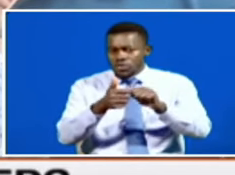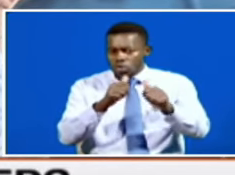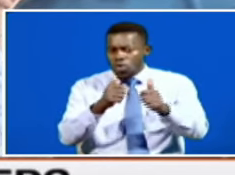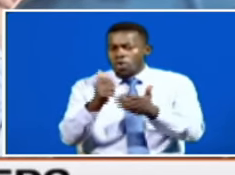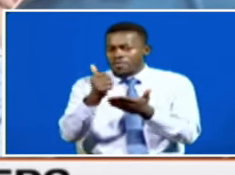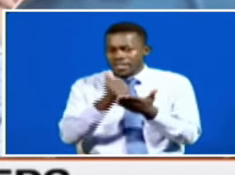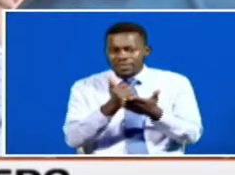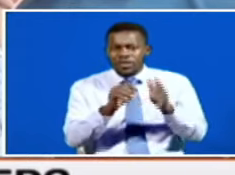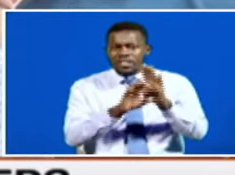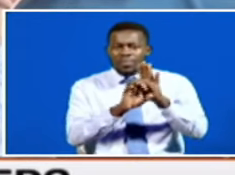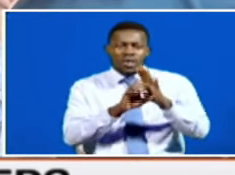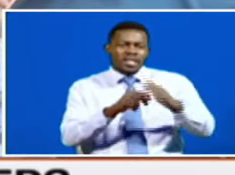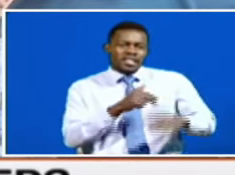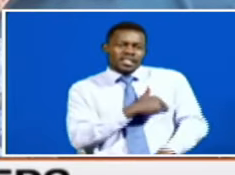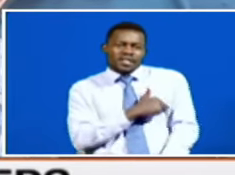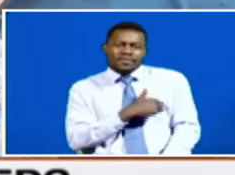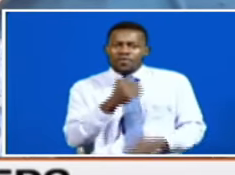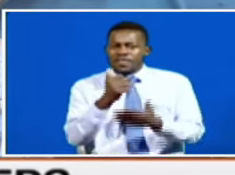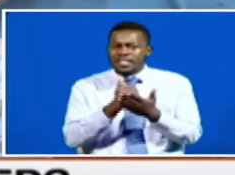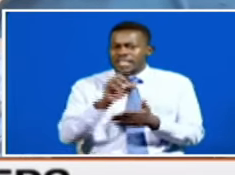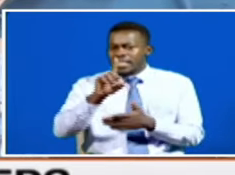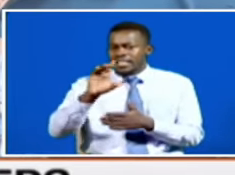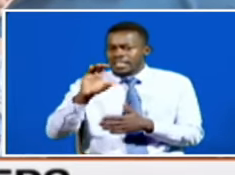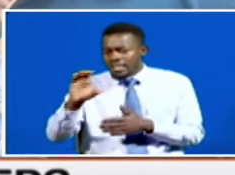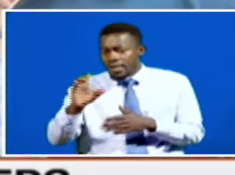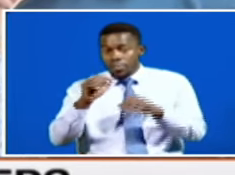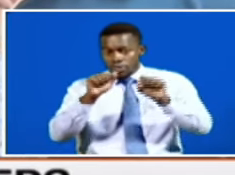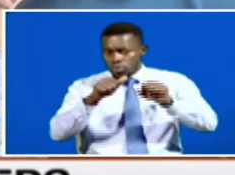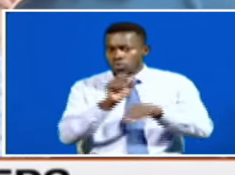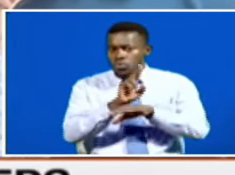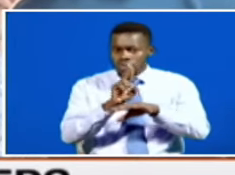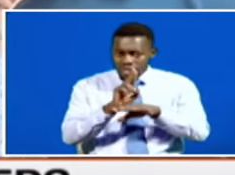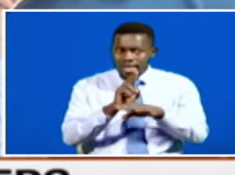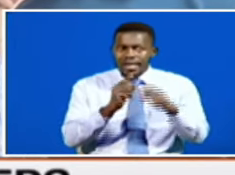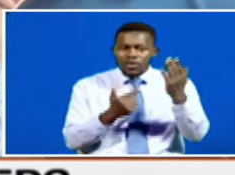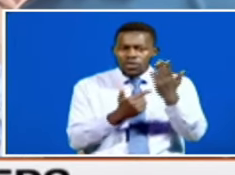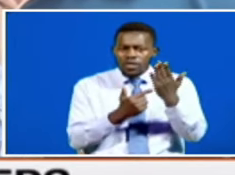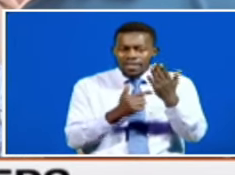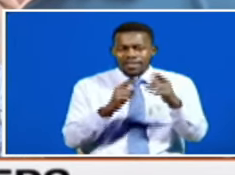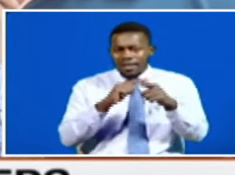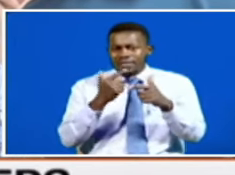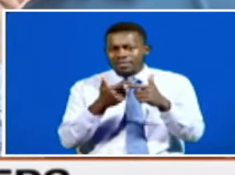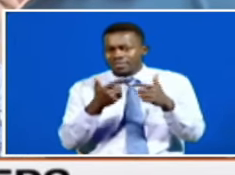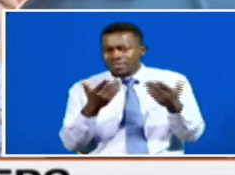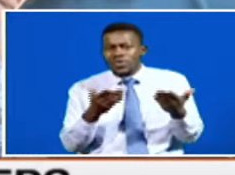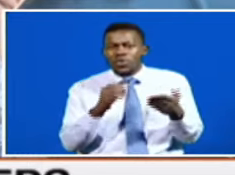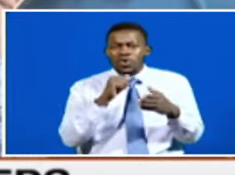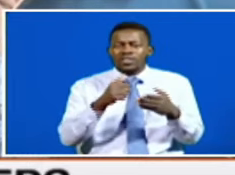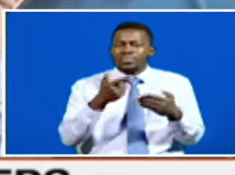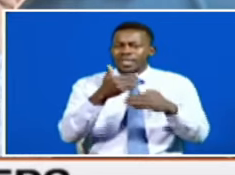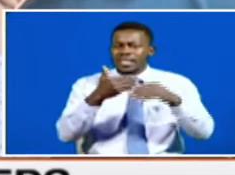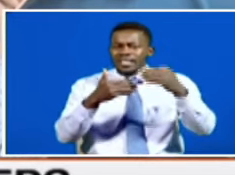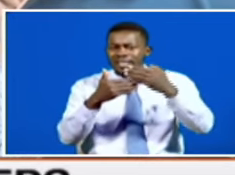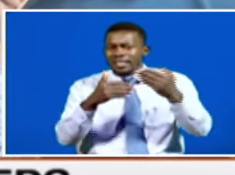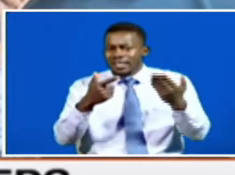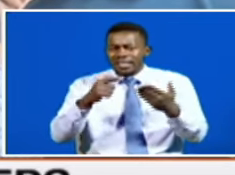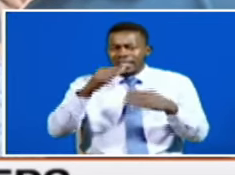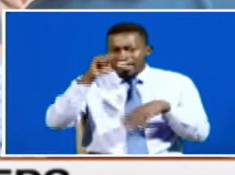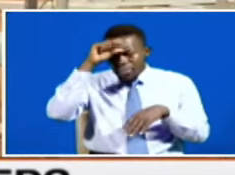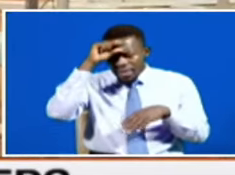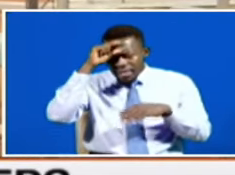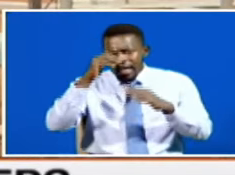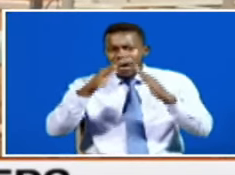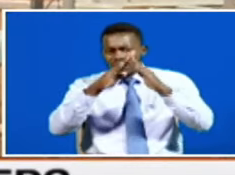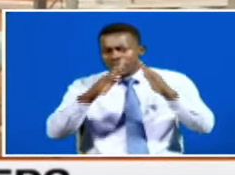chief's office, DCC's office, tutumie technology so that tusikuwe tunajenga nyumba ya serikali kwa muda mrefu, corruption inaingia